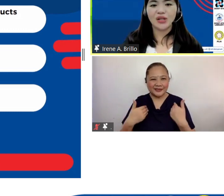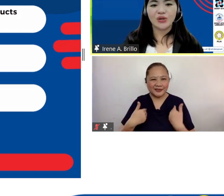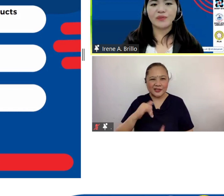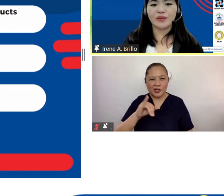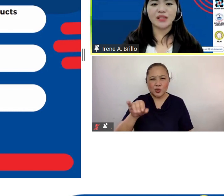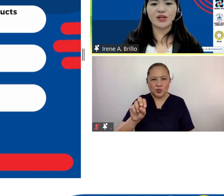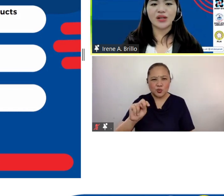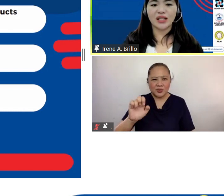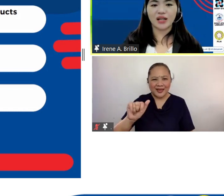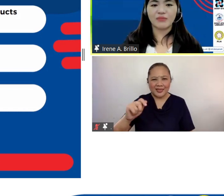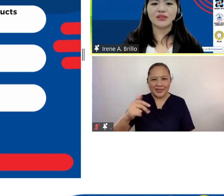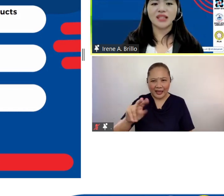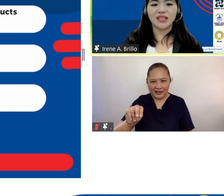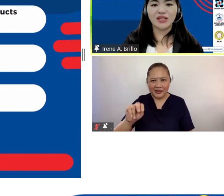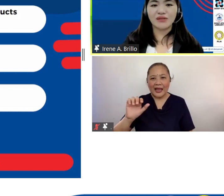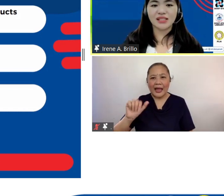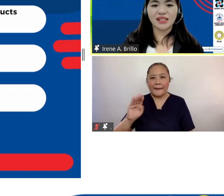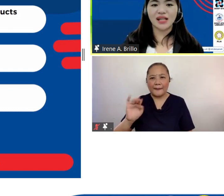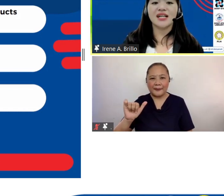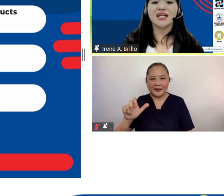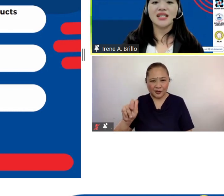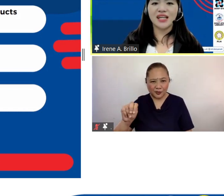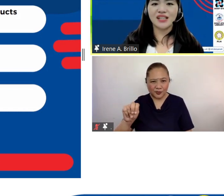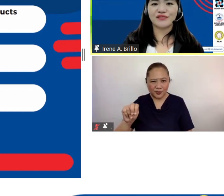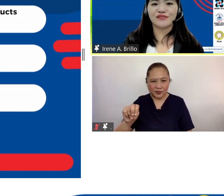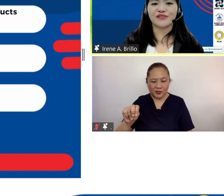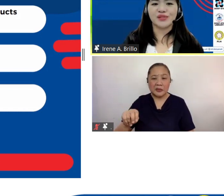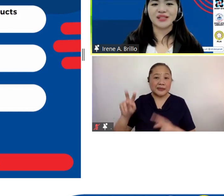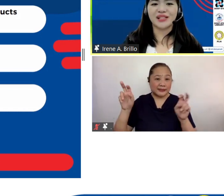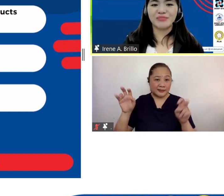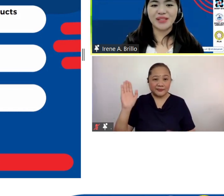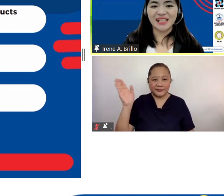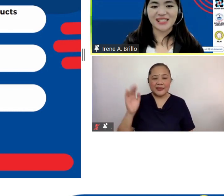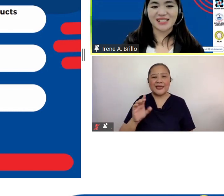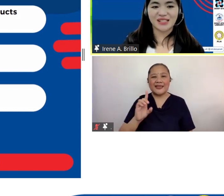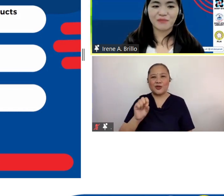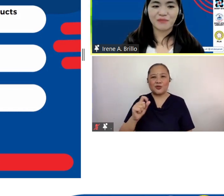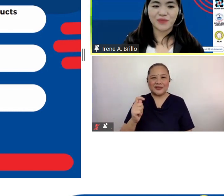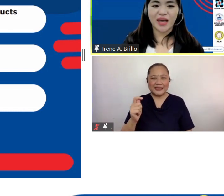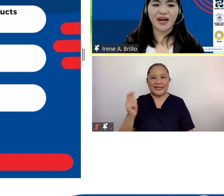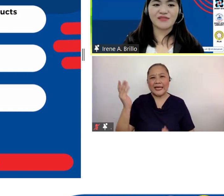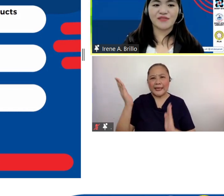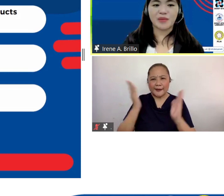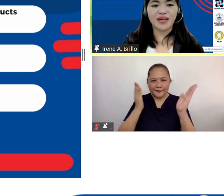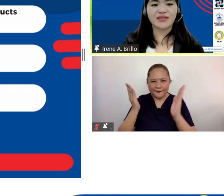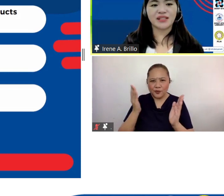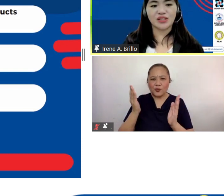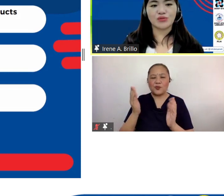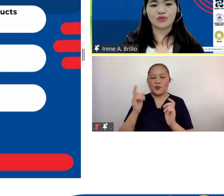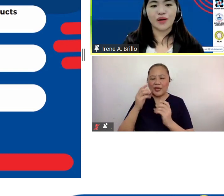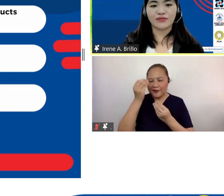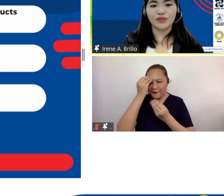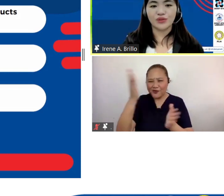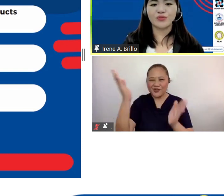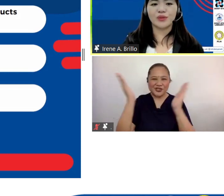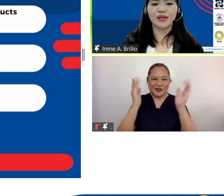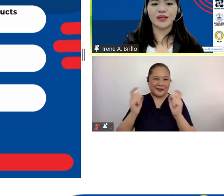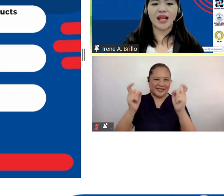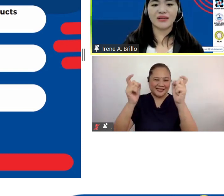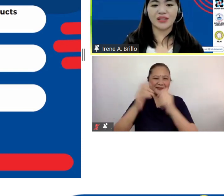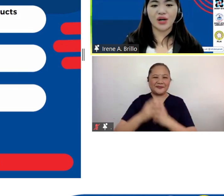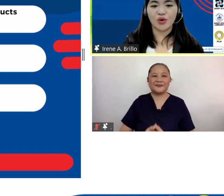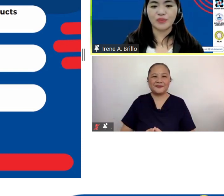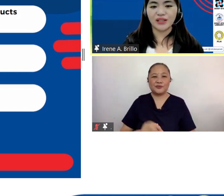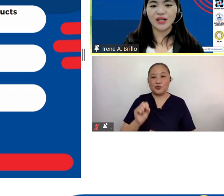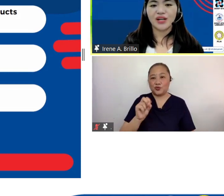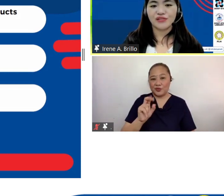Abalon, who will be talking about DOST Info Service. And from 10:30 to 12 noon, we will have